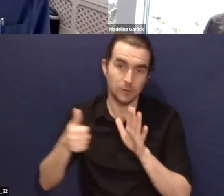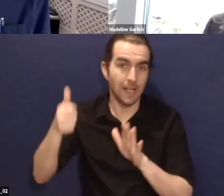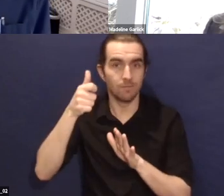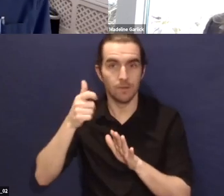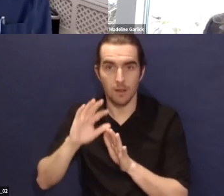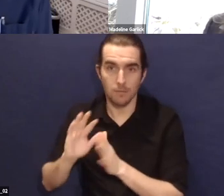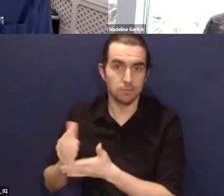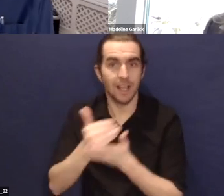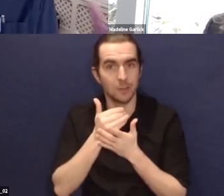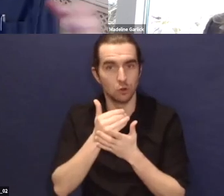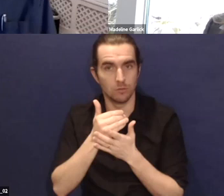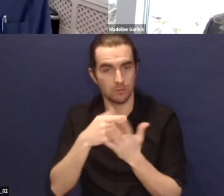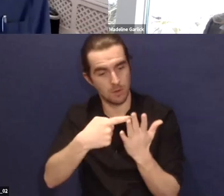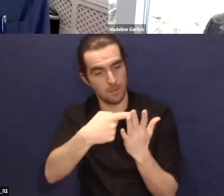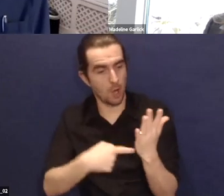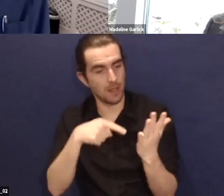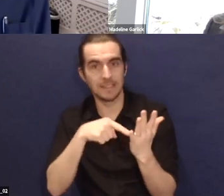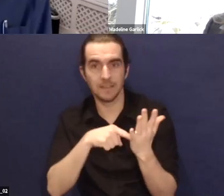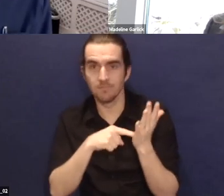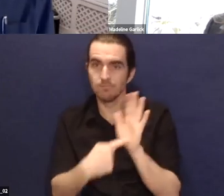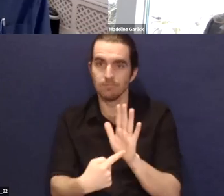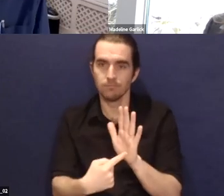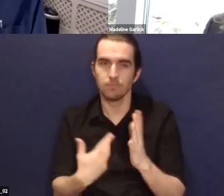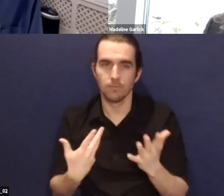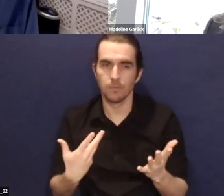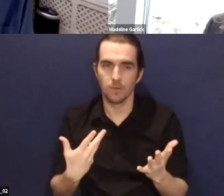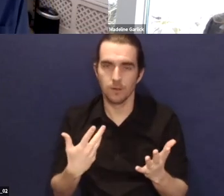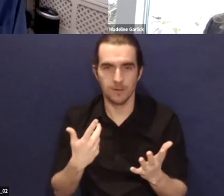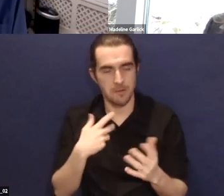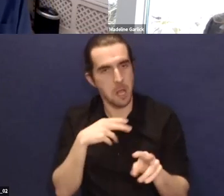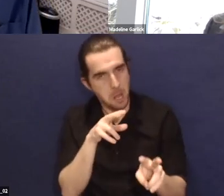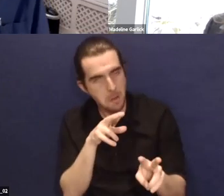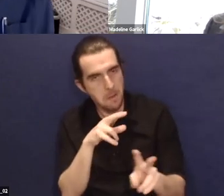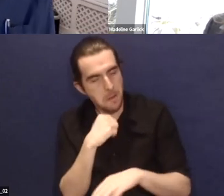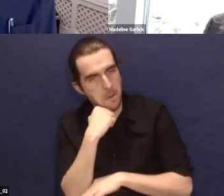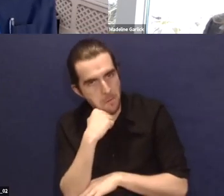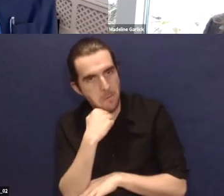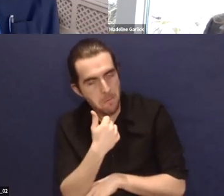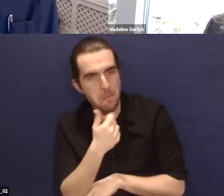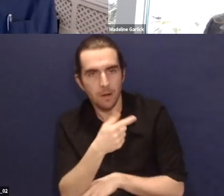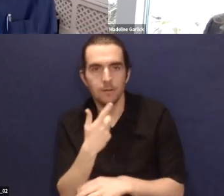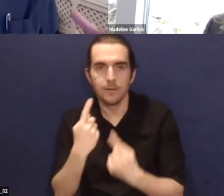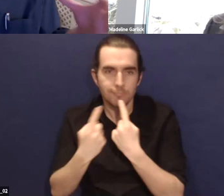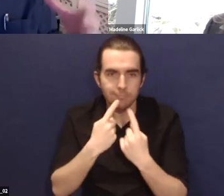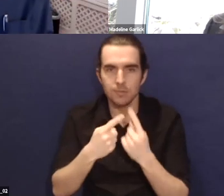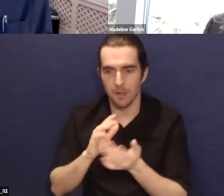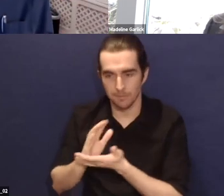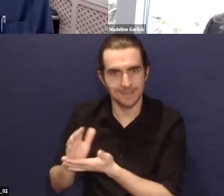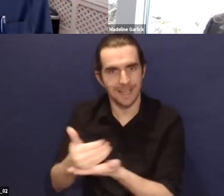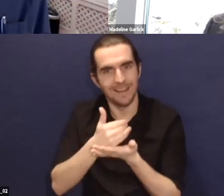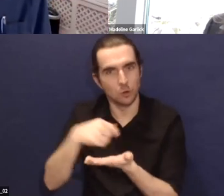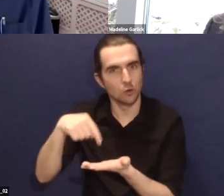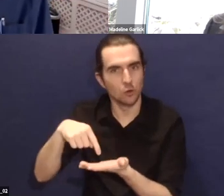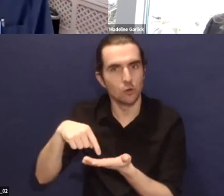about protection. We keep on coming back to the Global Compact on refugees, but all the time we're having